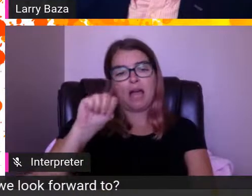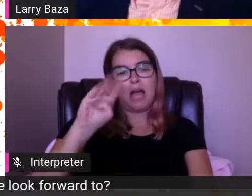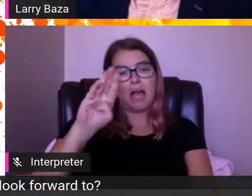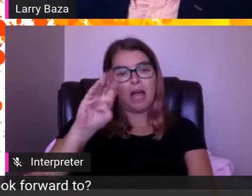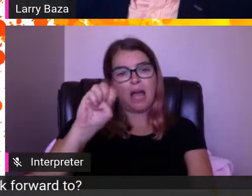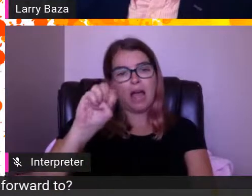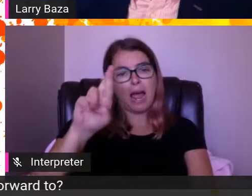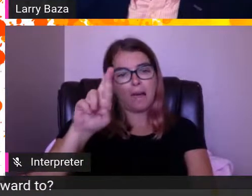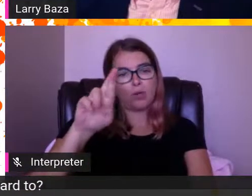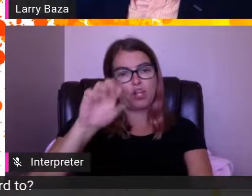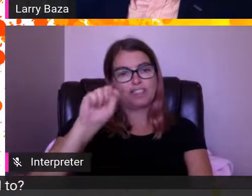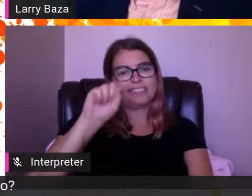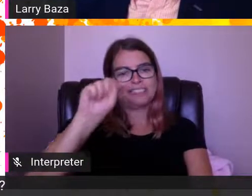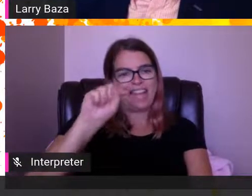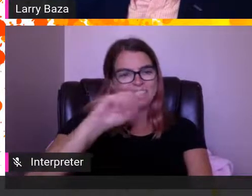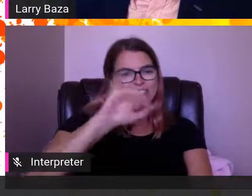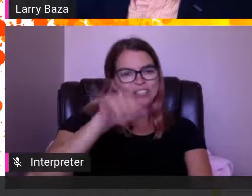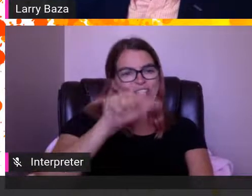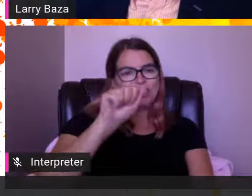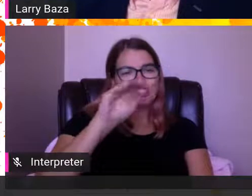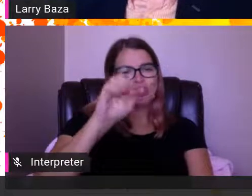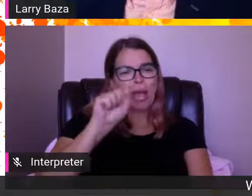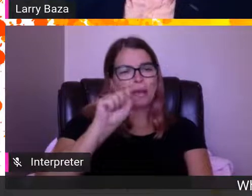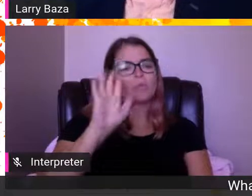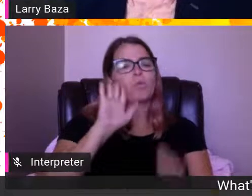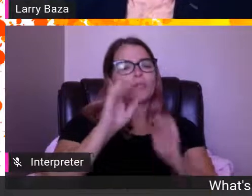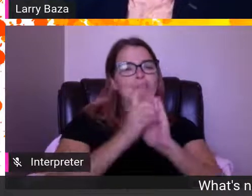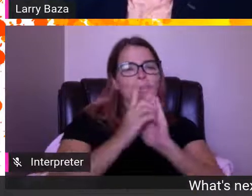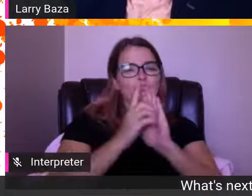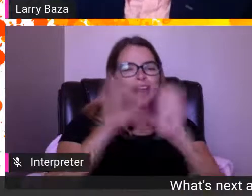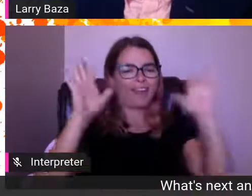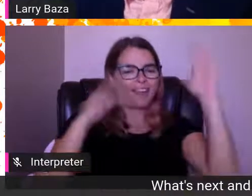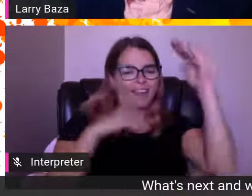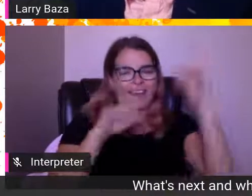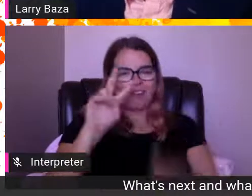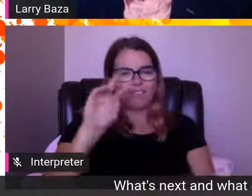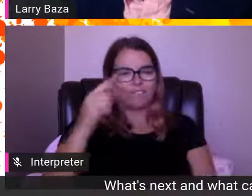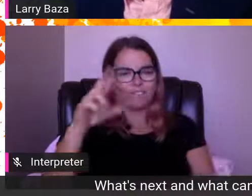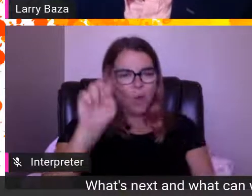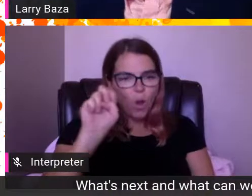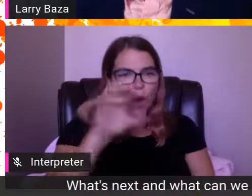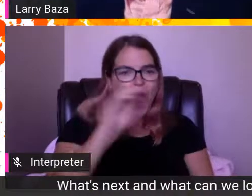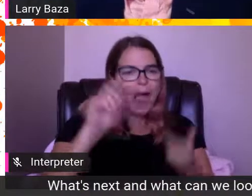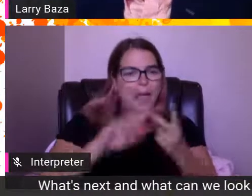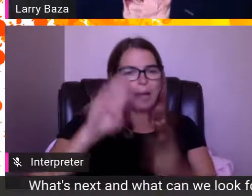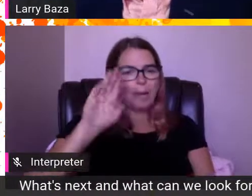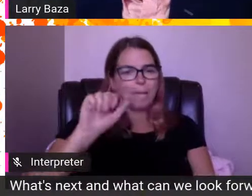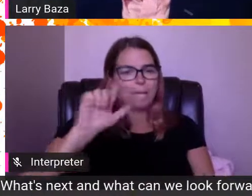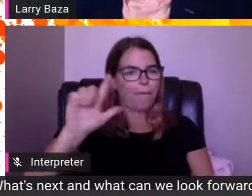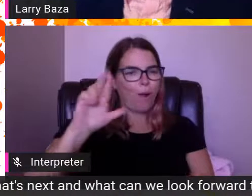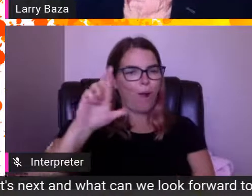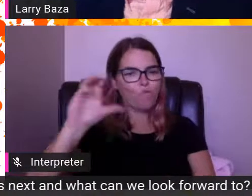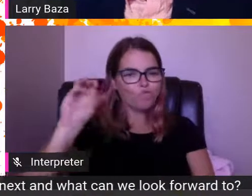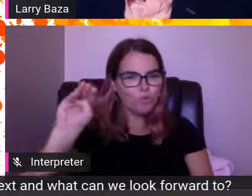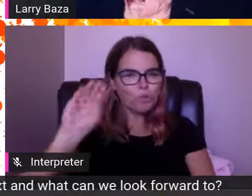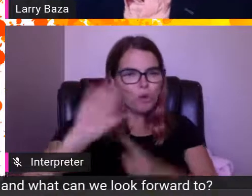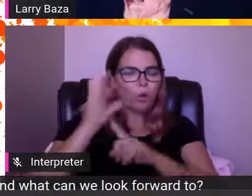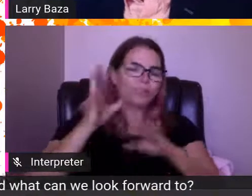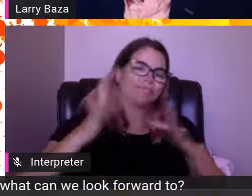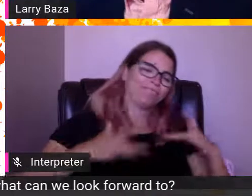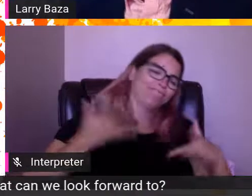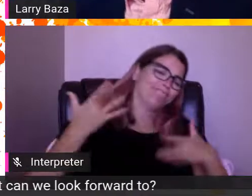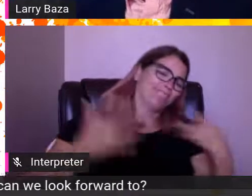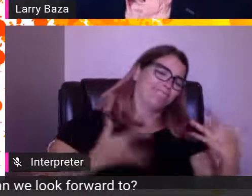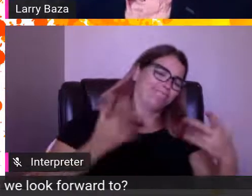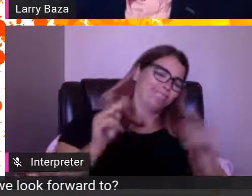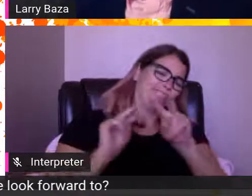doing a demonstration of voguing and teaching a little bit about ballroom culture. So I cannot wait for those things to happen on the